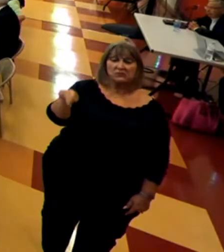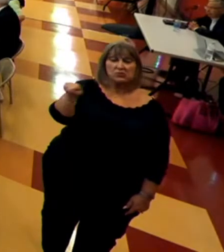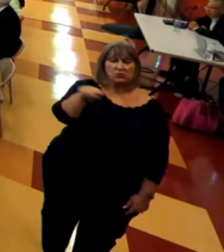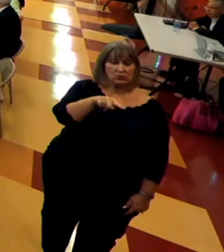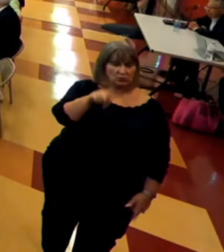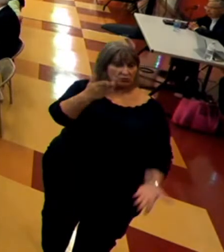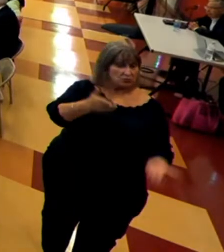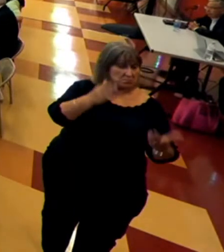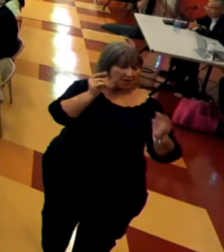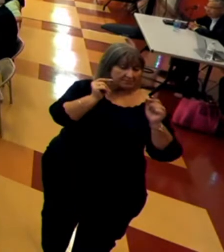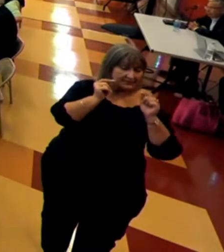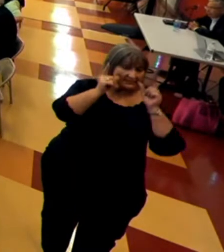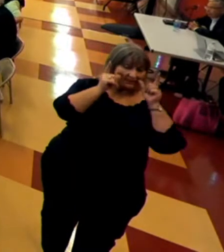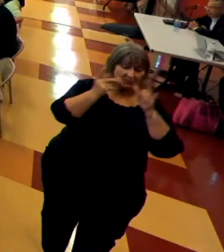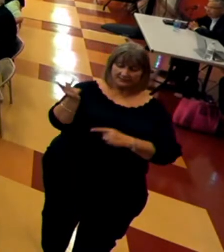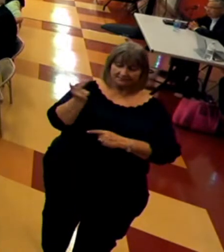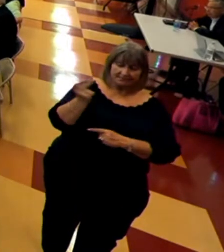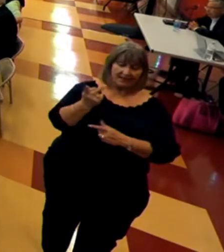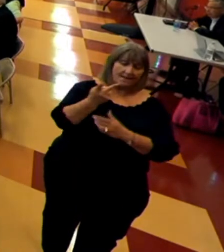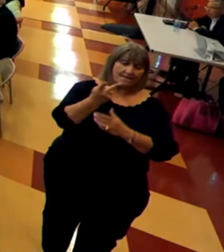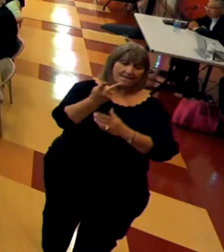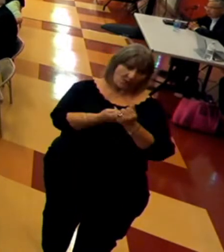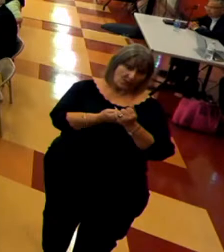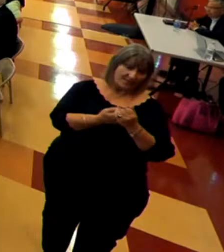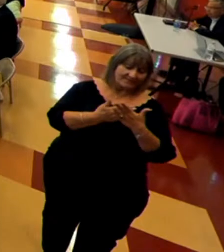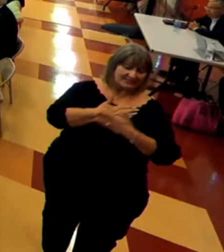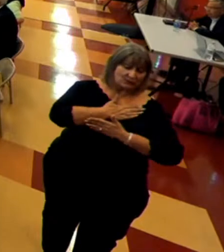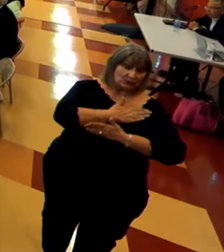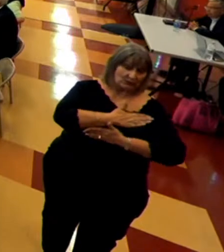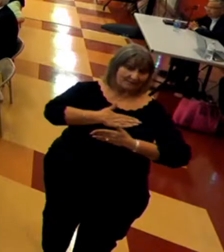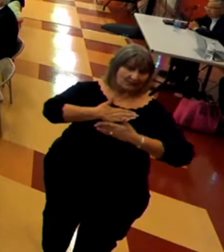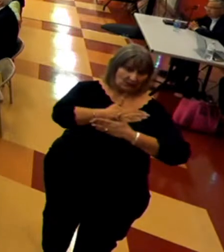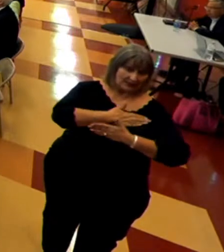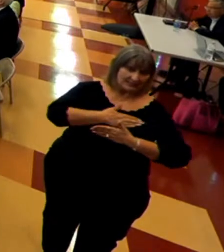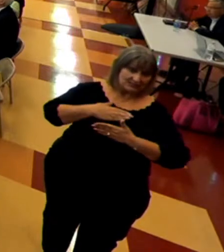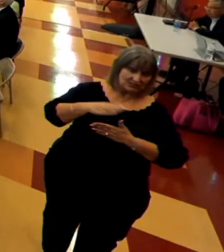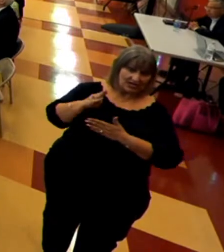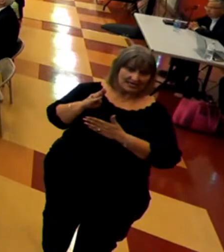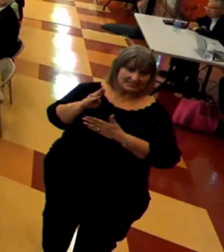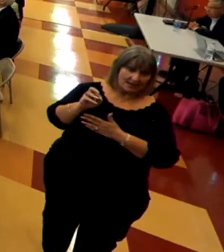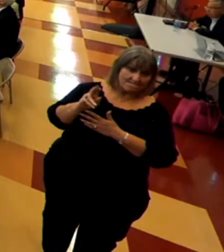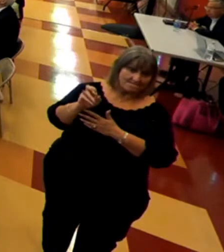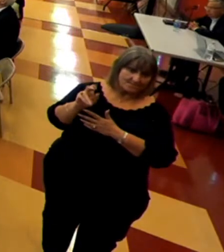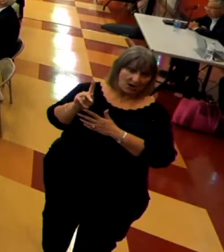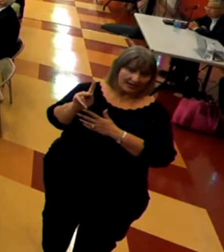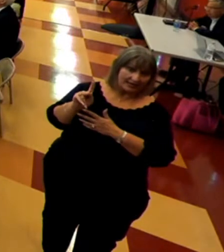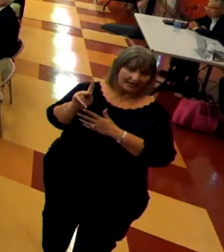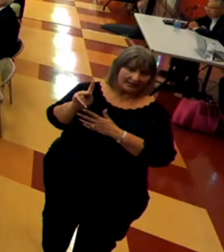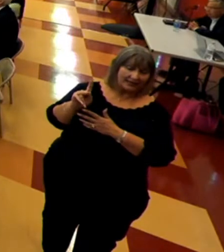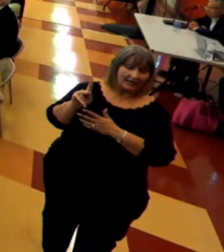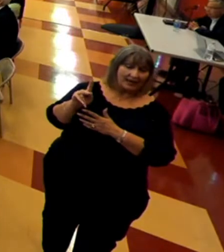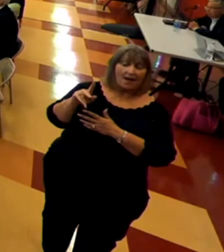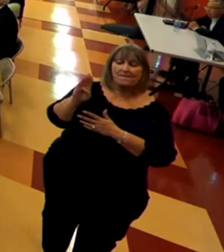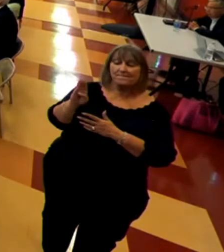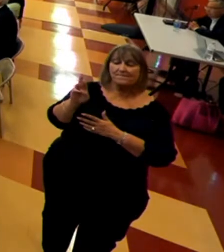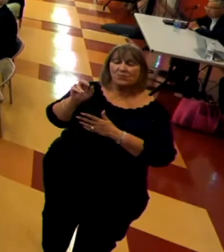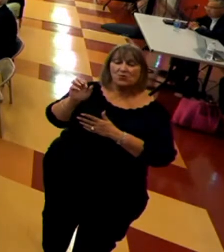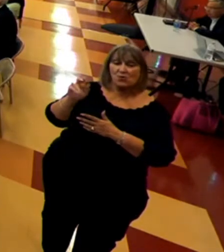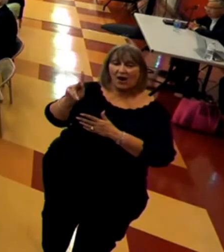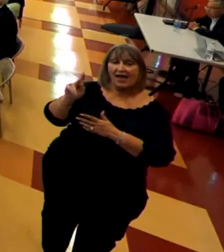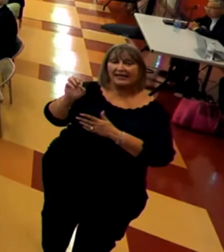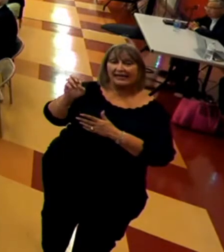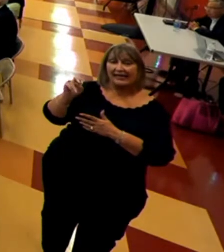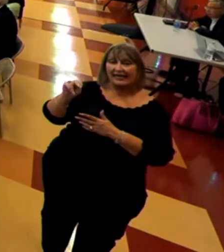surprised that both of us would appreciate Breckenridge Park being included entirely